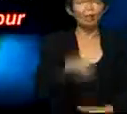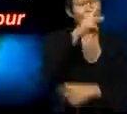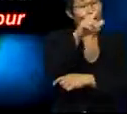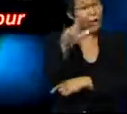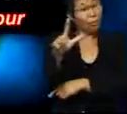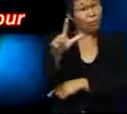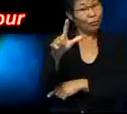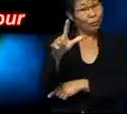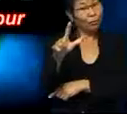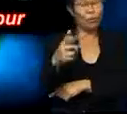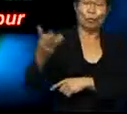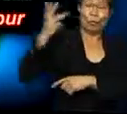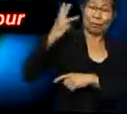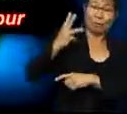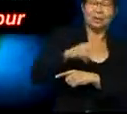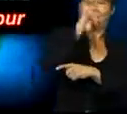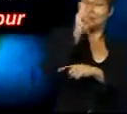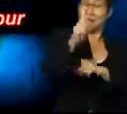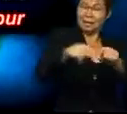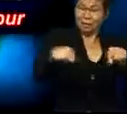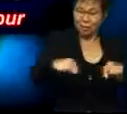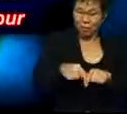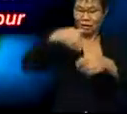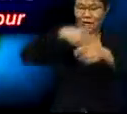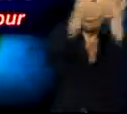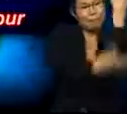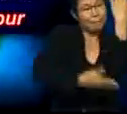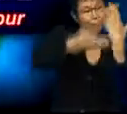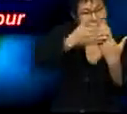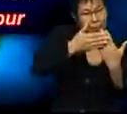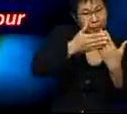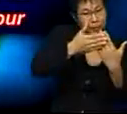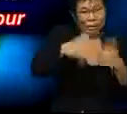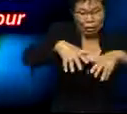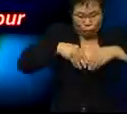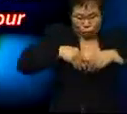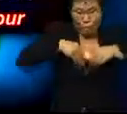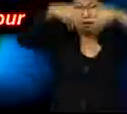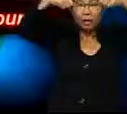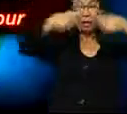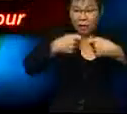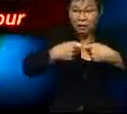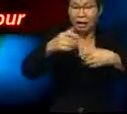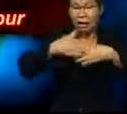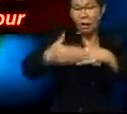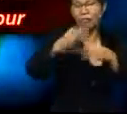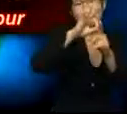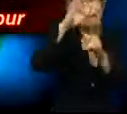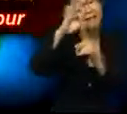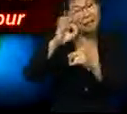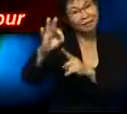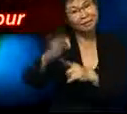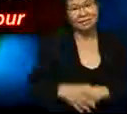Kuala Lumpur was the second location in the country that received electricity after Penang.